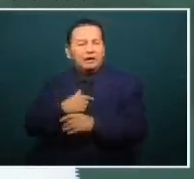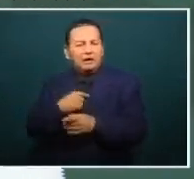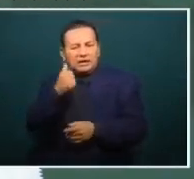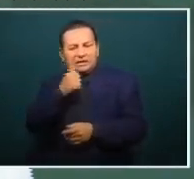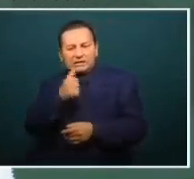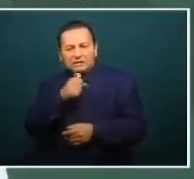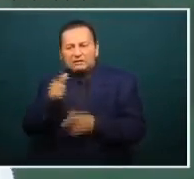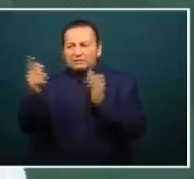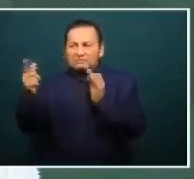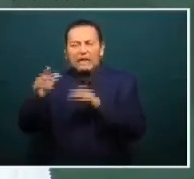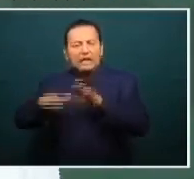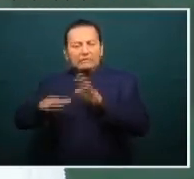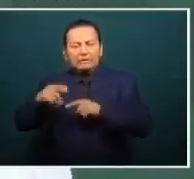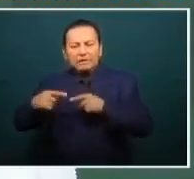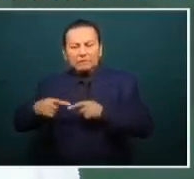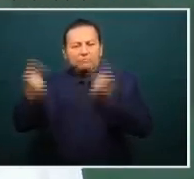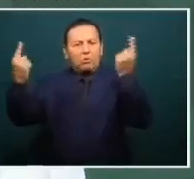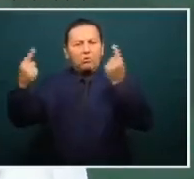We've been distant,